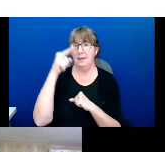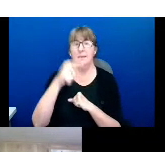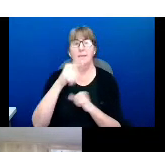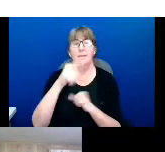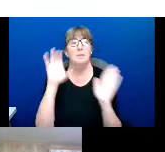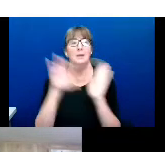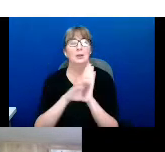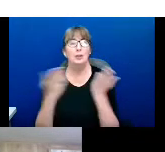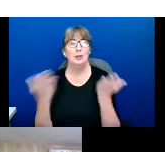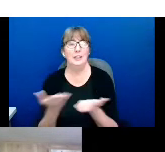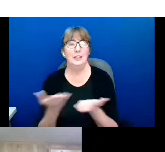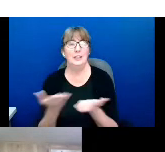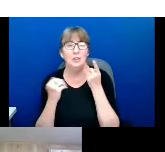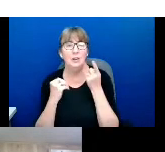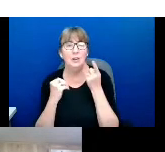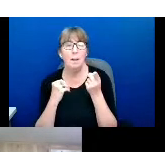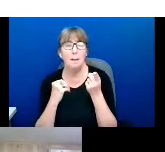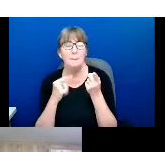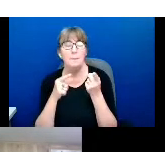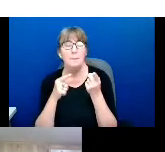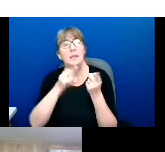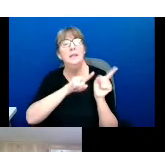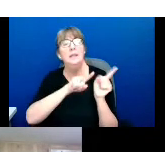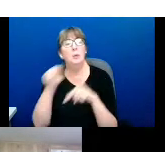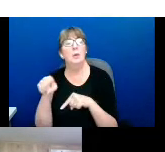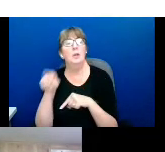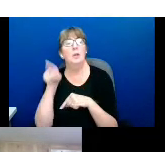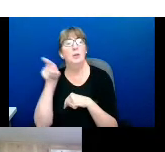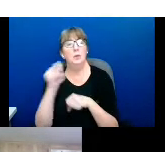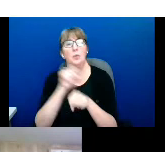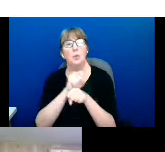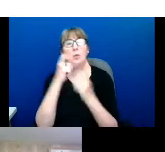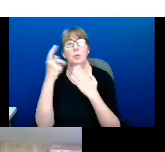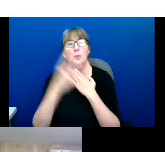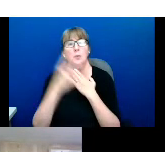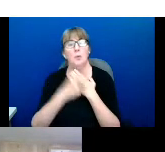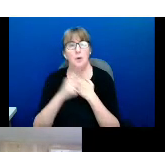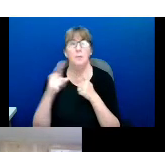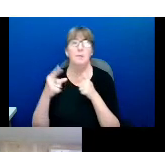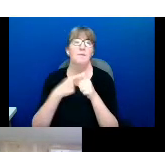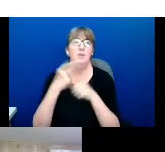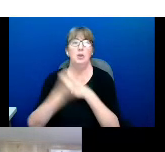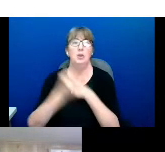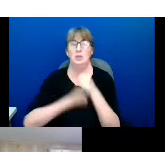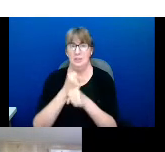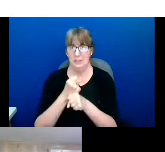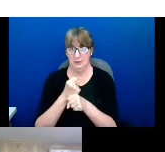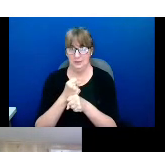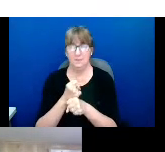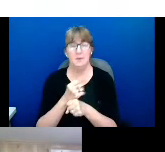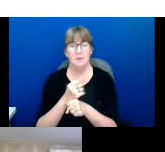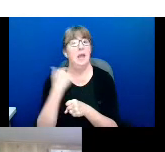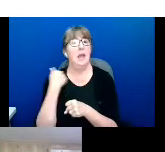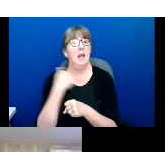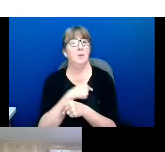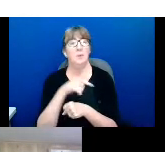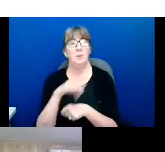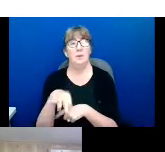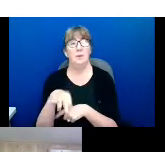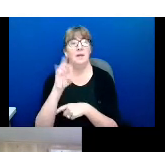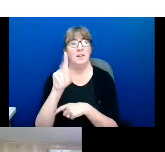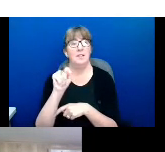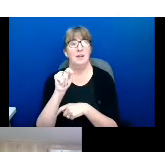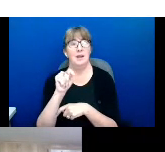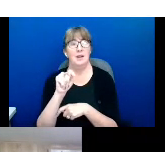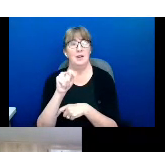who attended the work program in our first year. And we found out early in that school